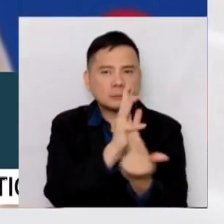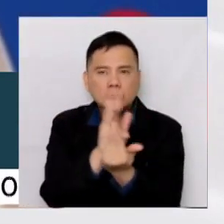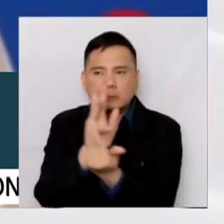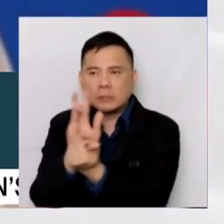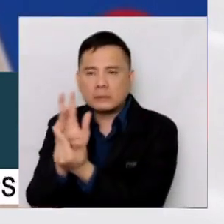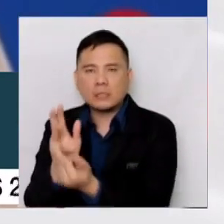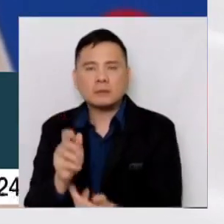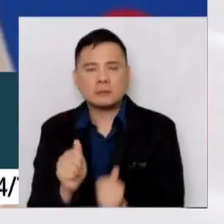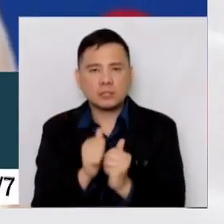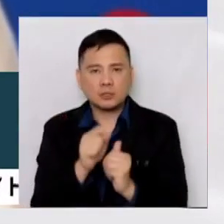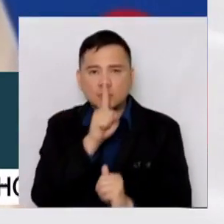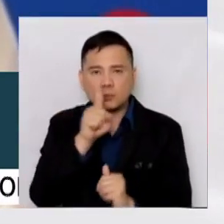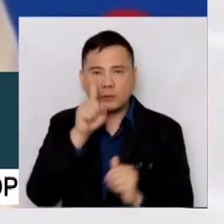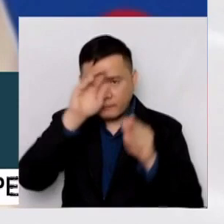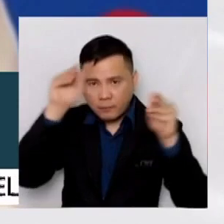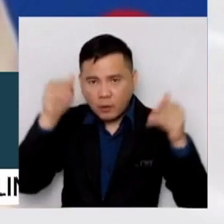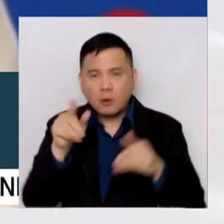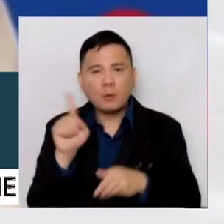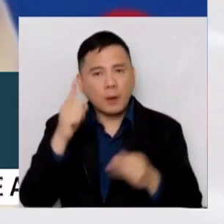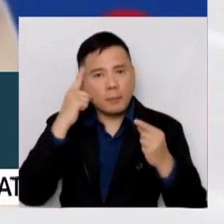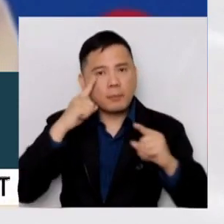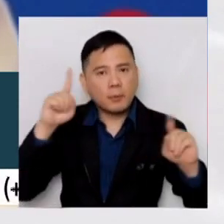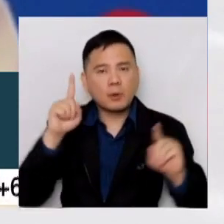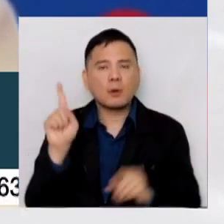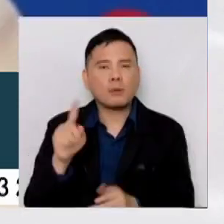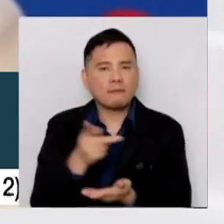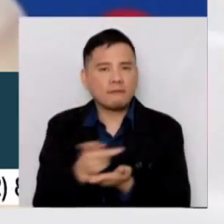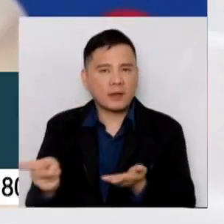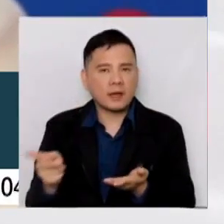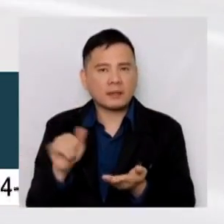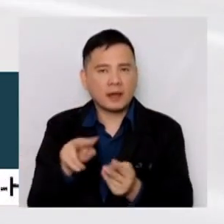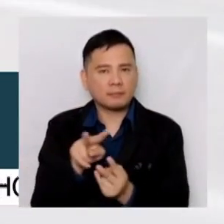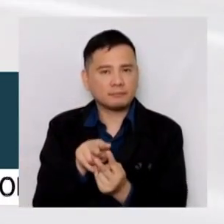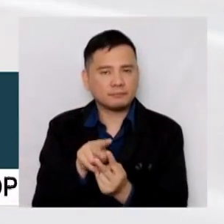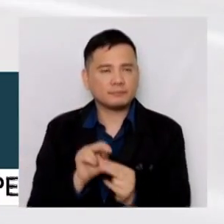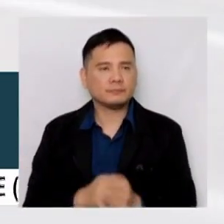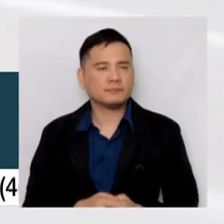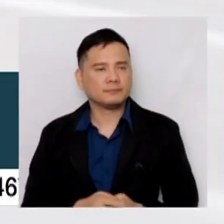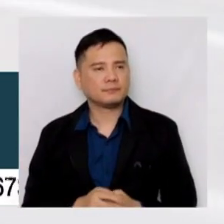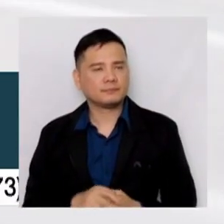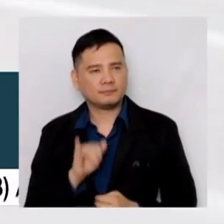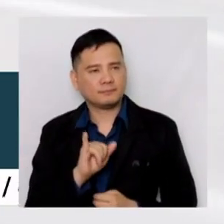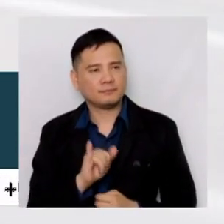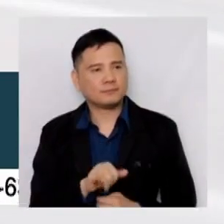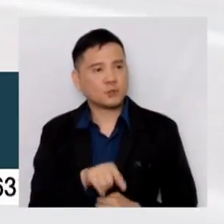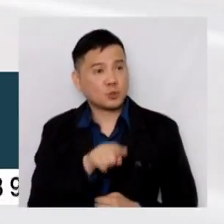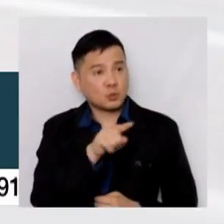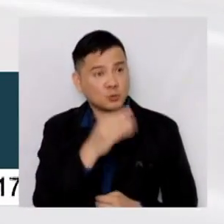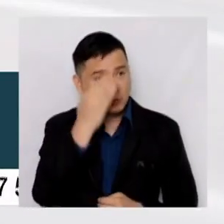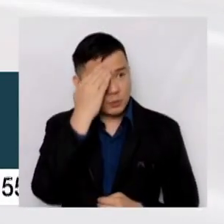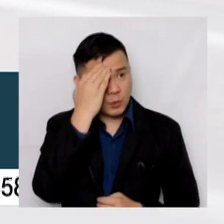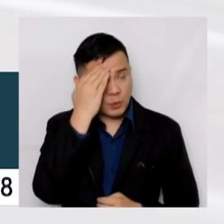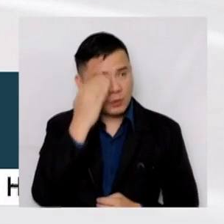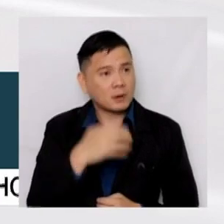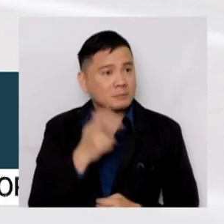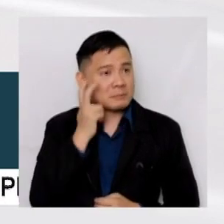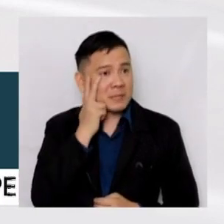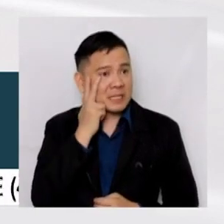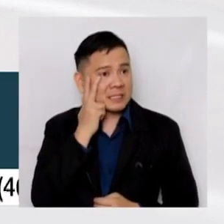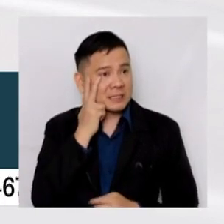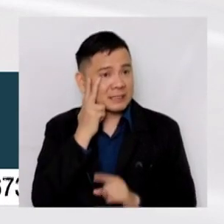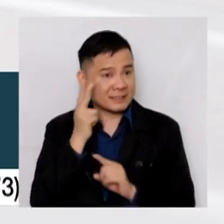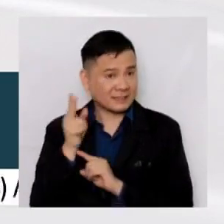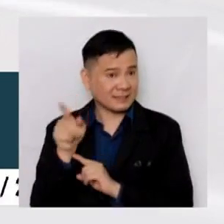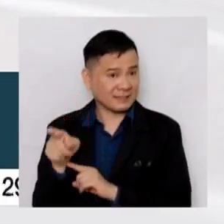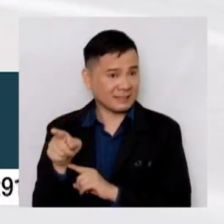really truly focus on what could work and what would not work. Well, as you know, Secretary Abella, the president is being investigated for crimes against